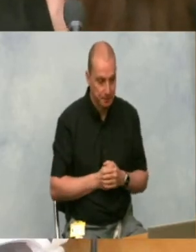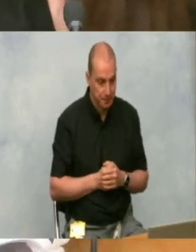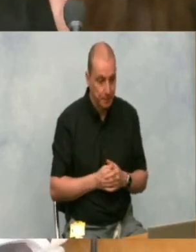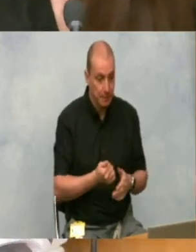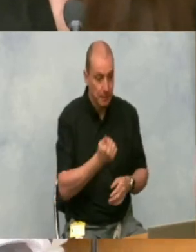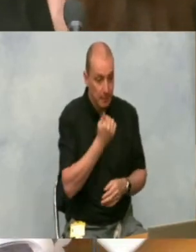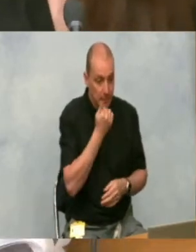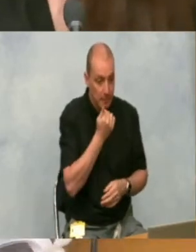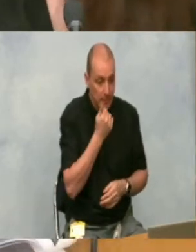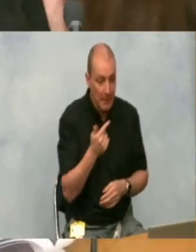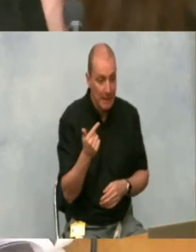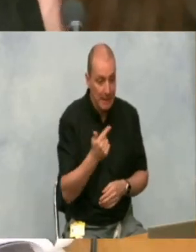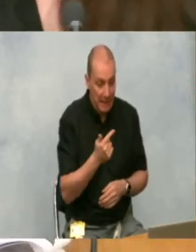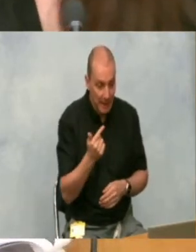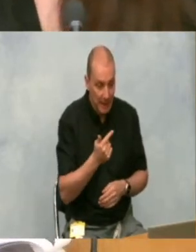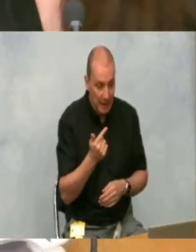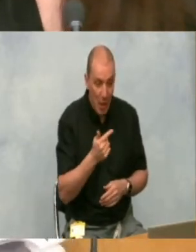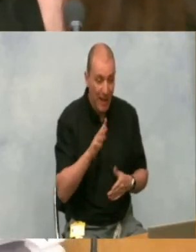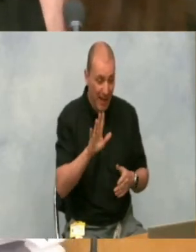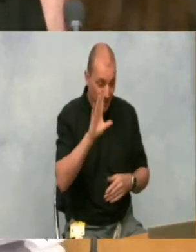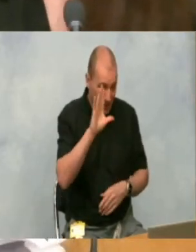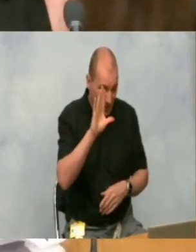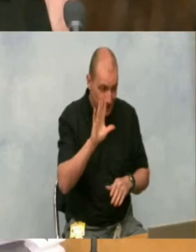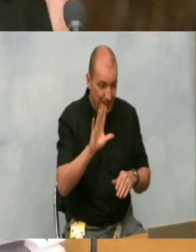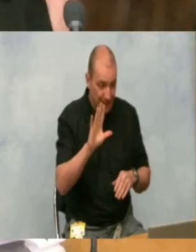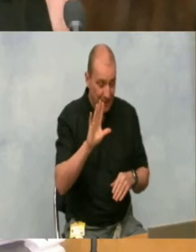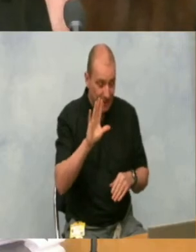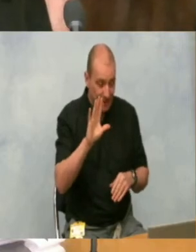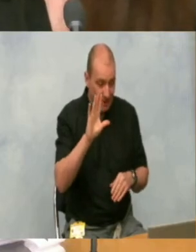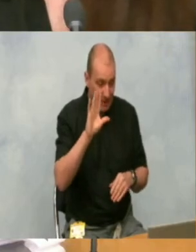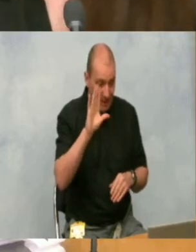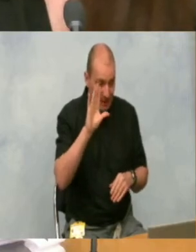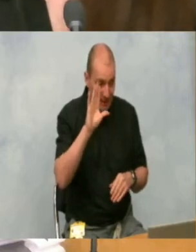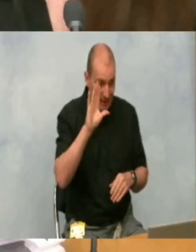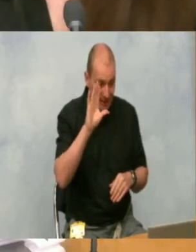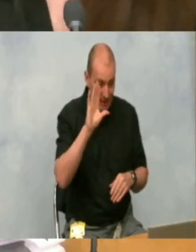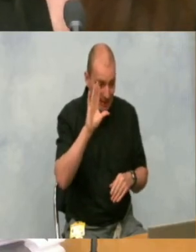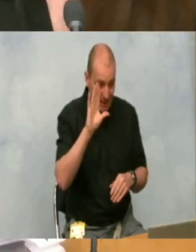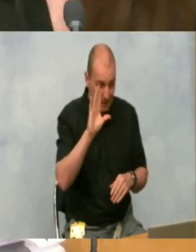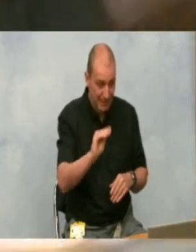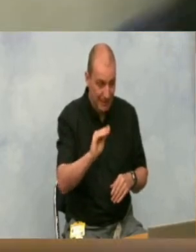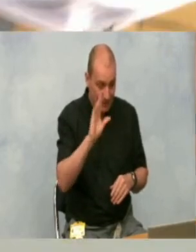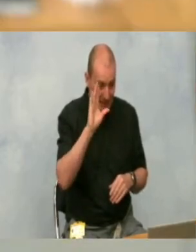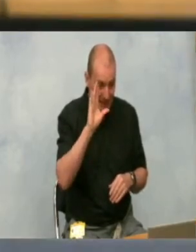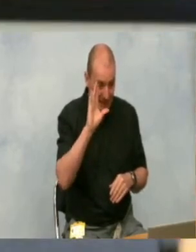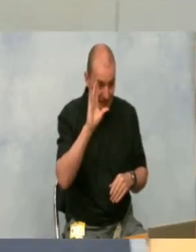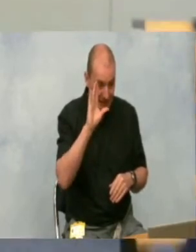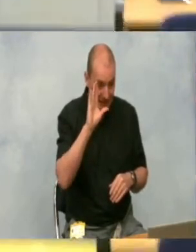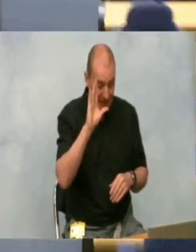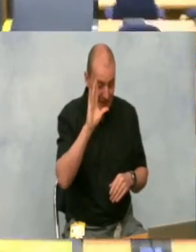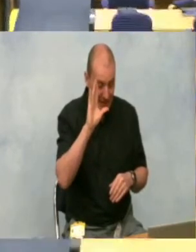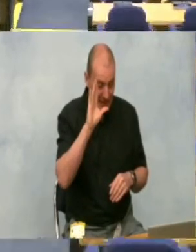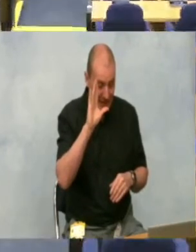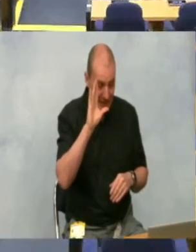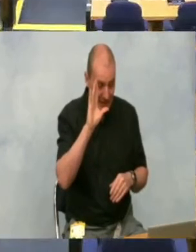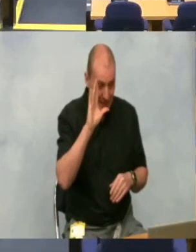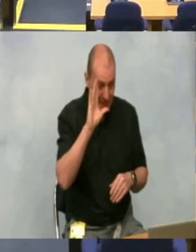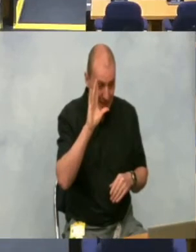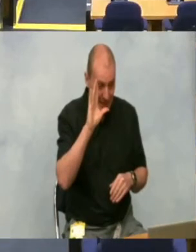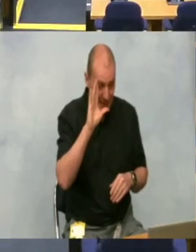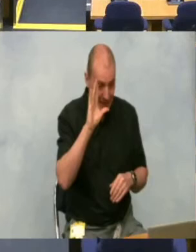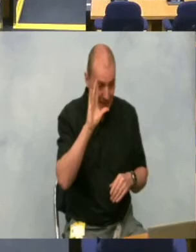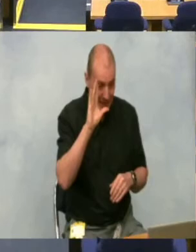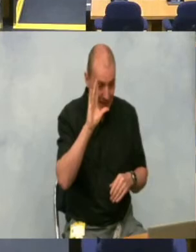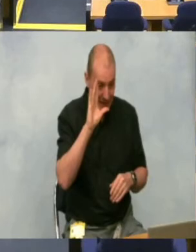item 17, in fact, all of the remaining items are for noting, so I would move that we take all these on block unless anyone has got